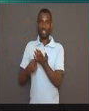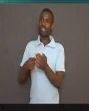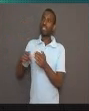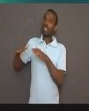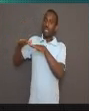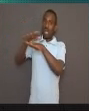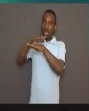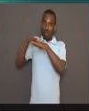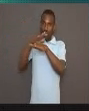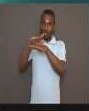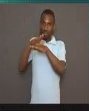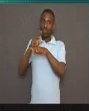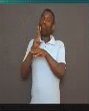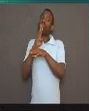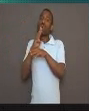surface.